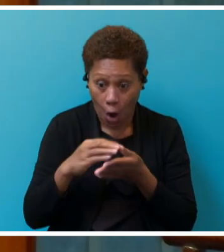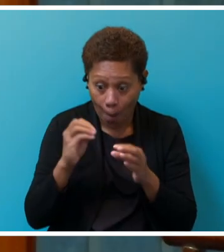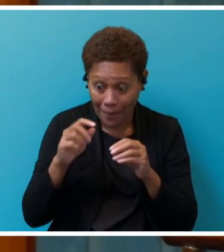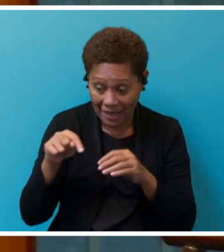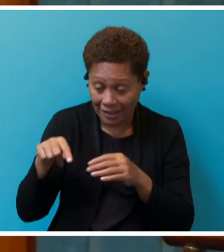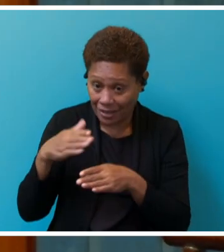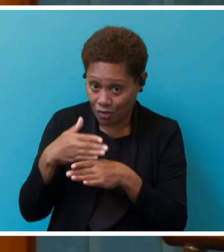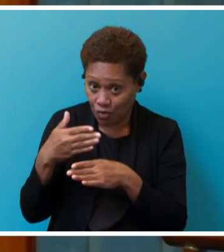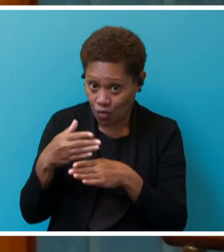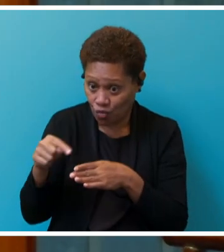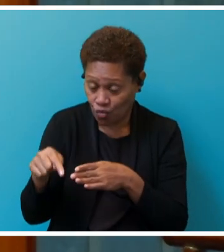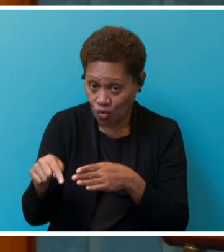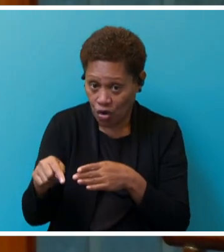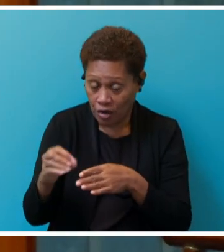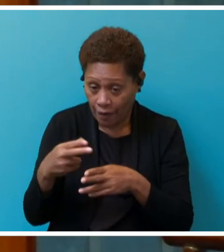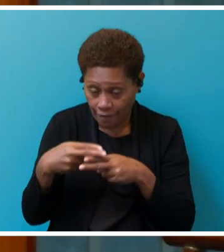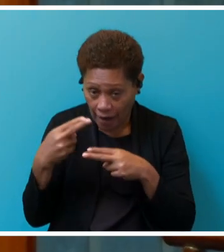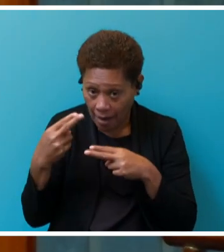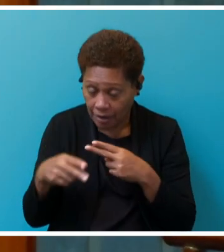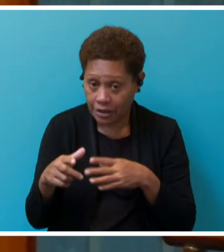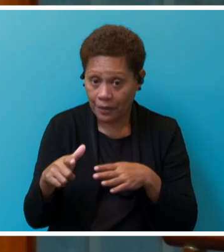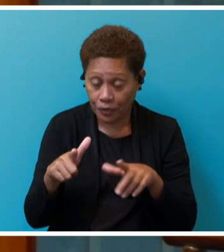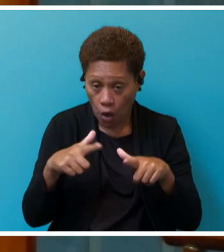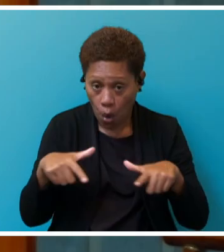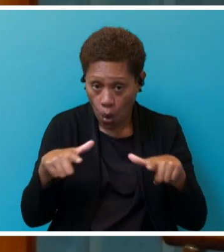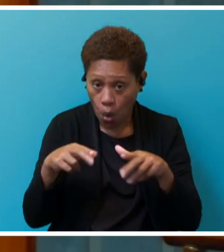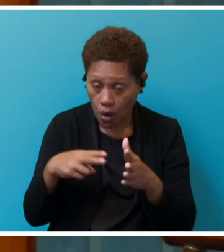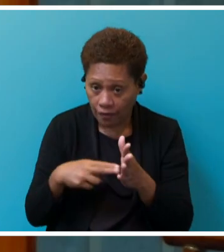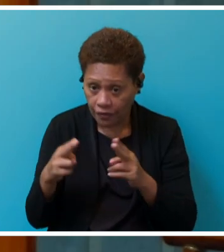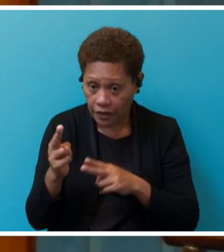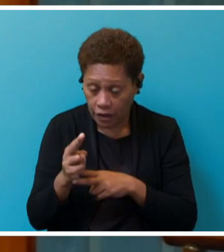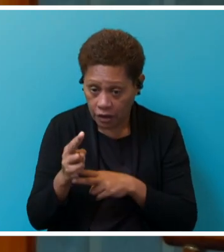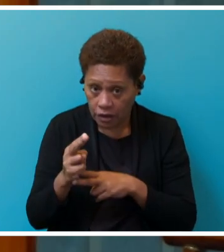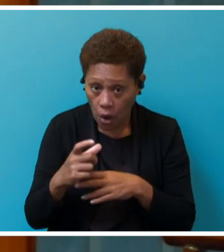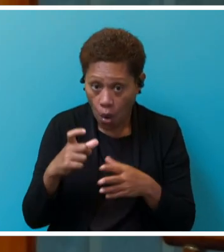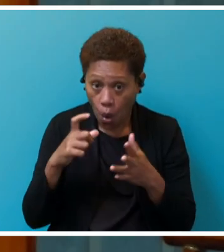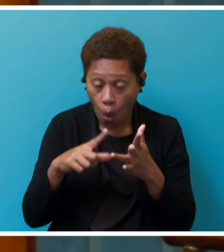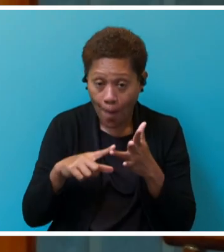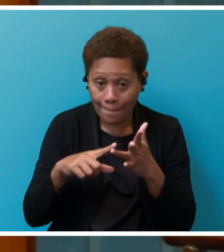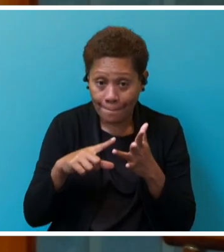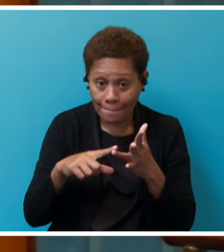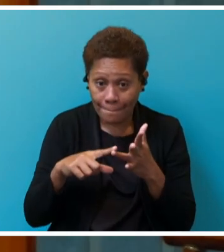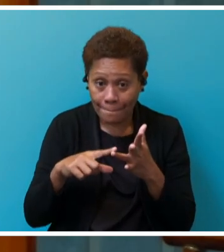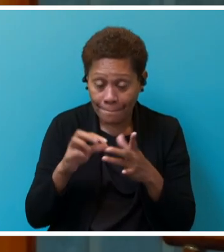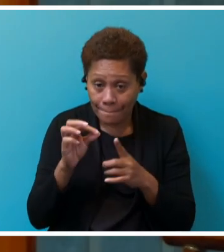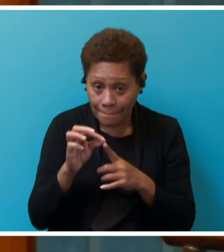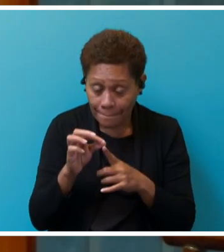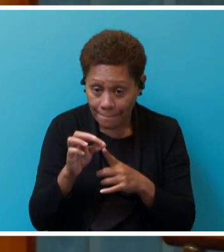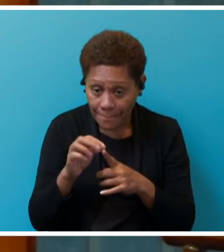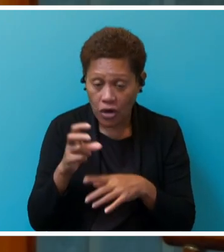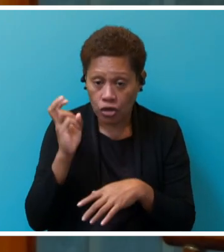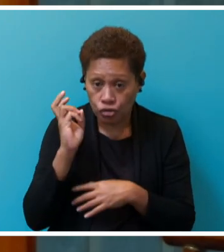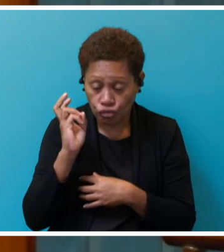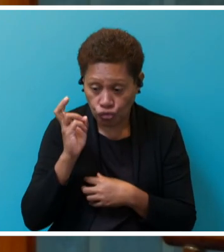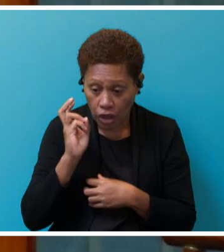plasma farms, managed by local villagers and cooperatives, will retain land ownership, access training,